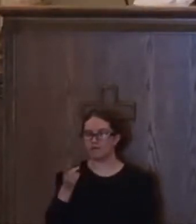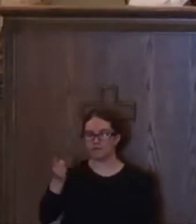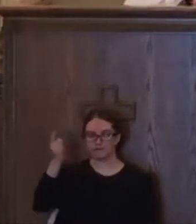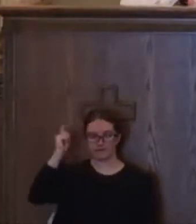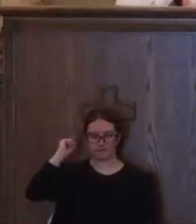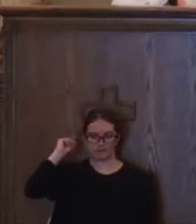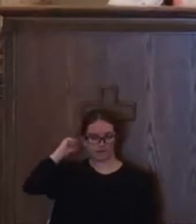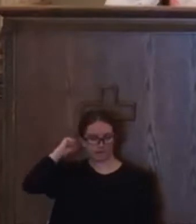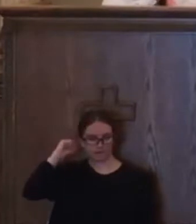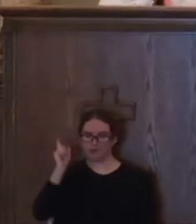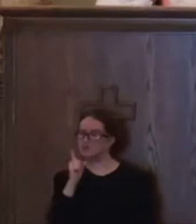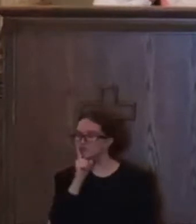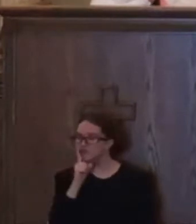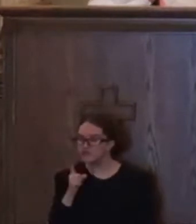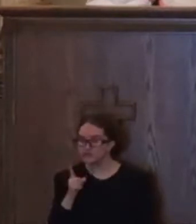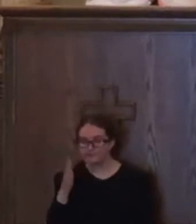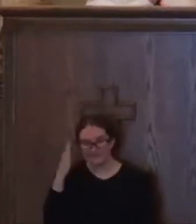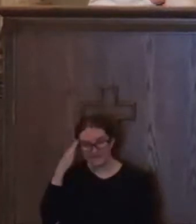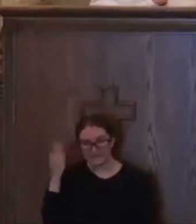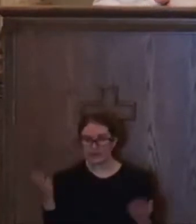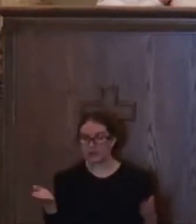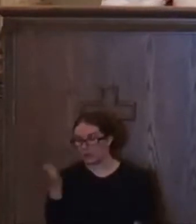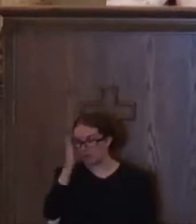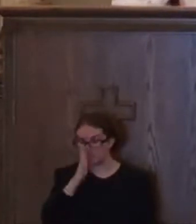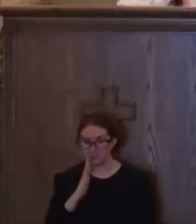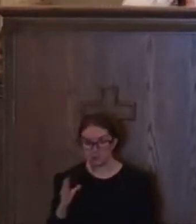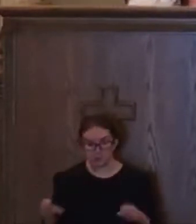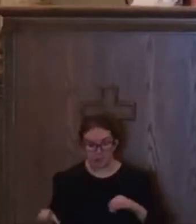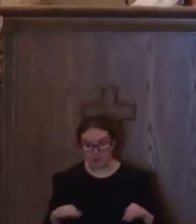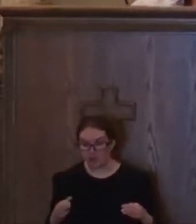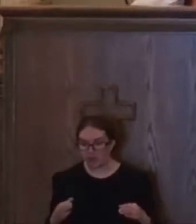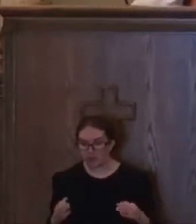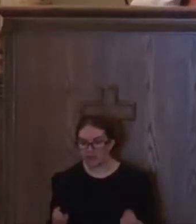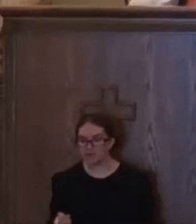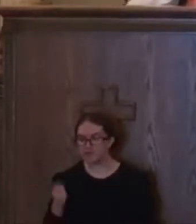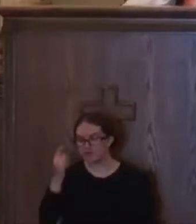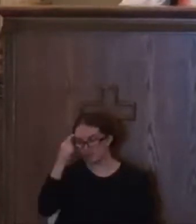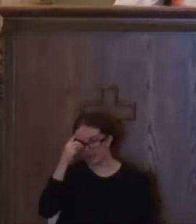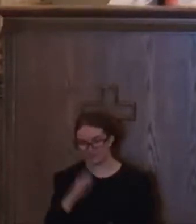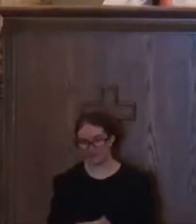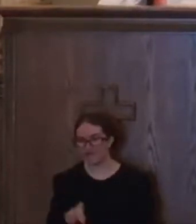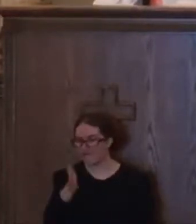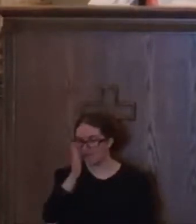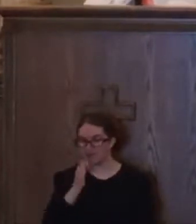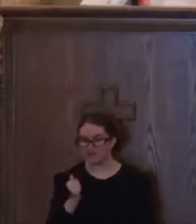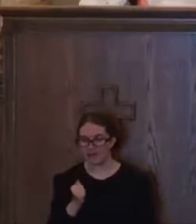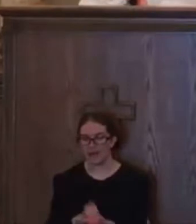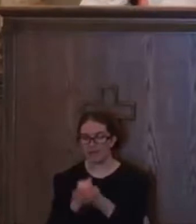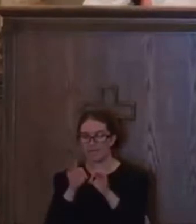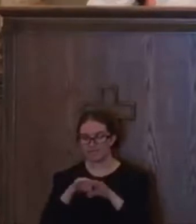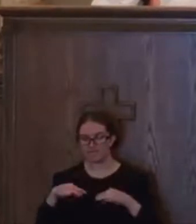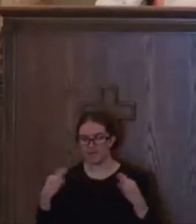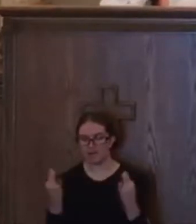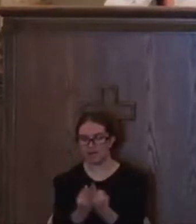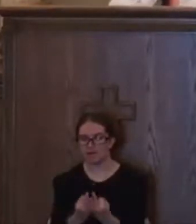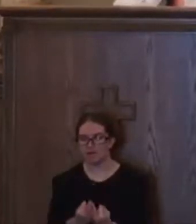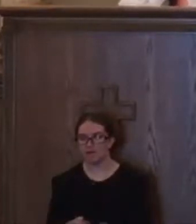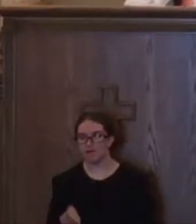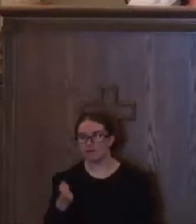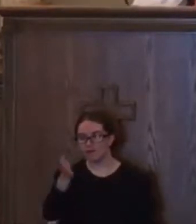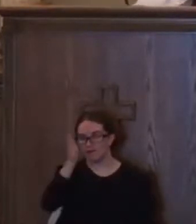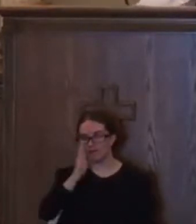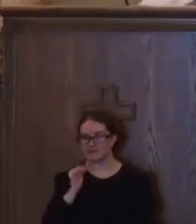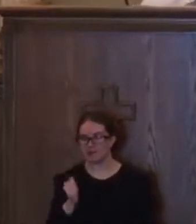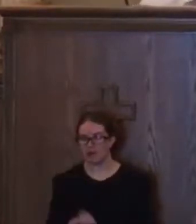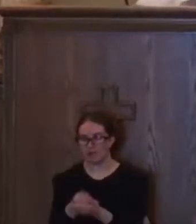head. Do you really think God's going to do it? Do you really think God's going to help your family? Do you really think God's going to